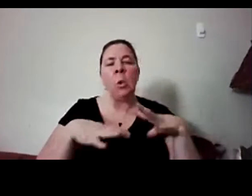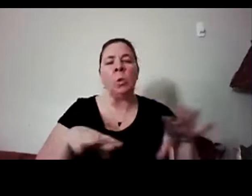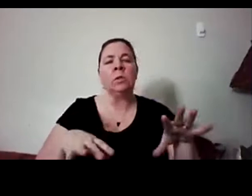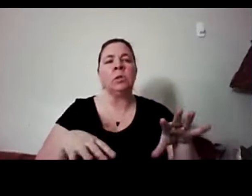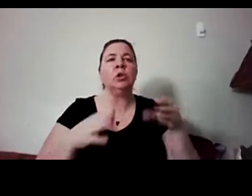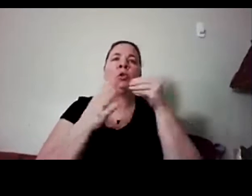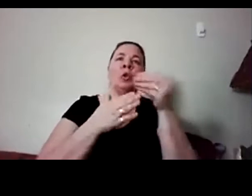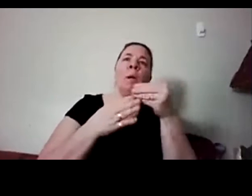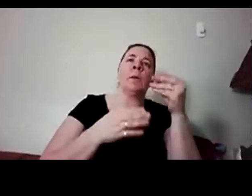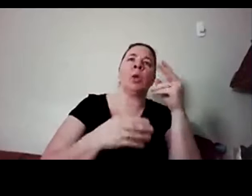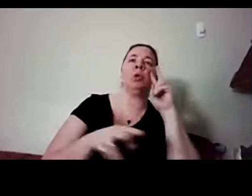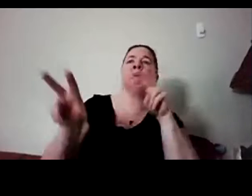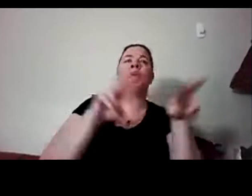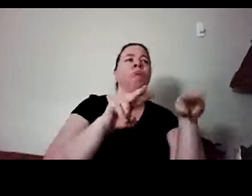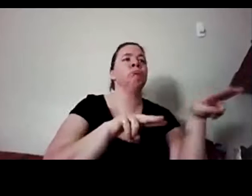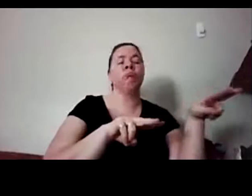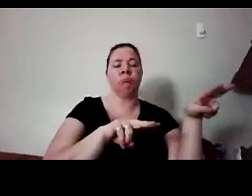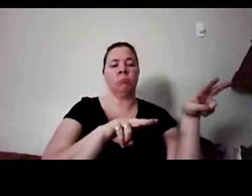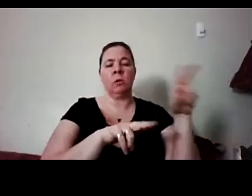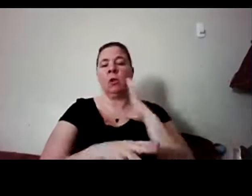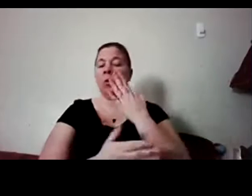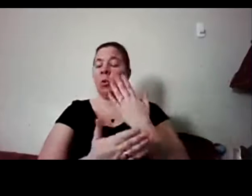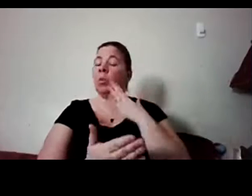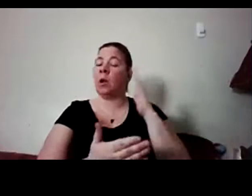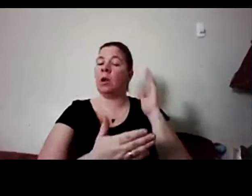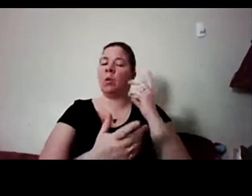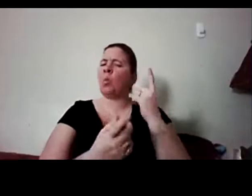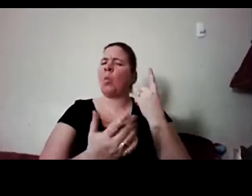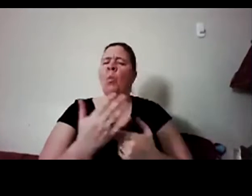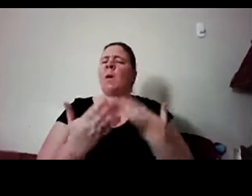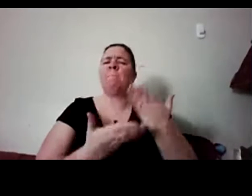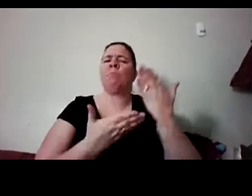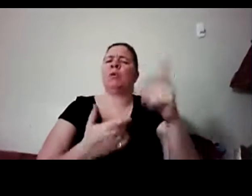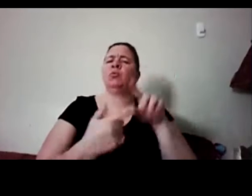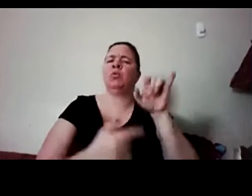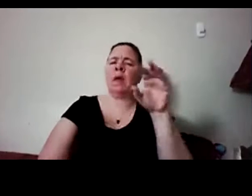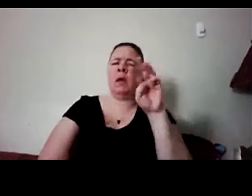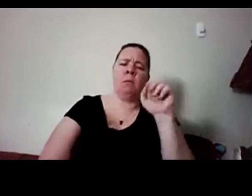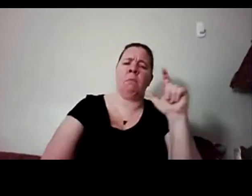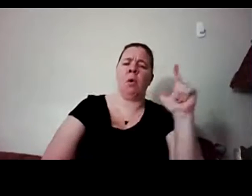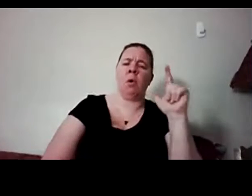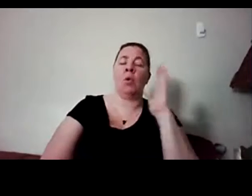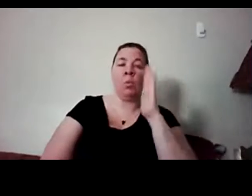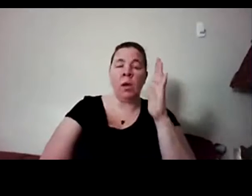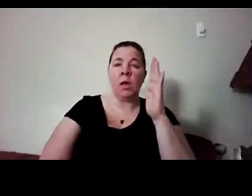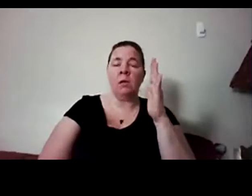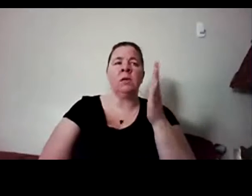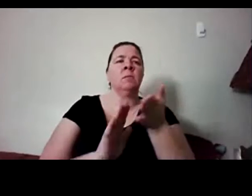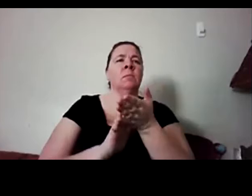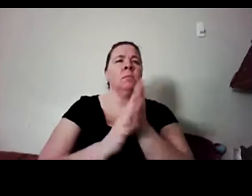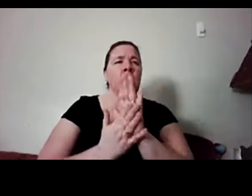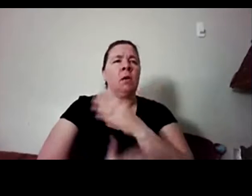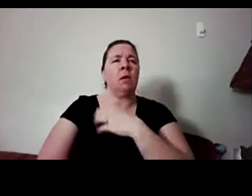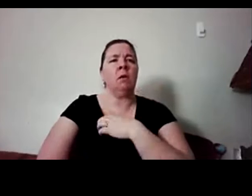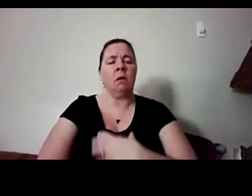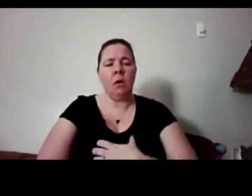shopping, whatever it is that brings them to that shopping mall. They will eventually get hungry. They're going to